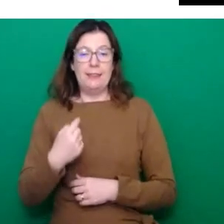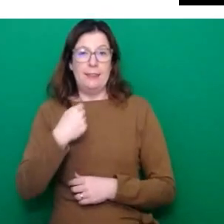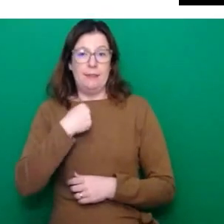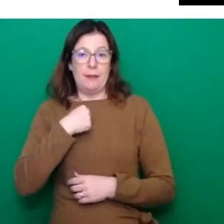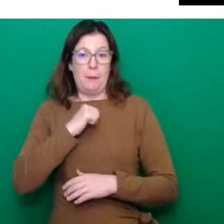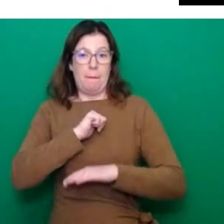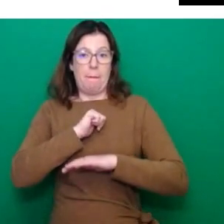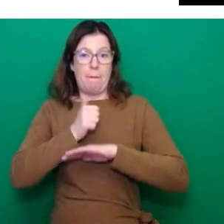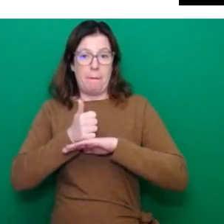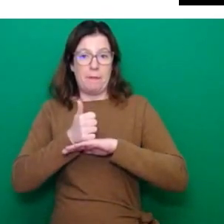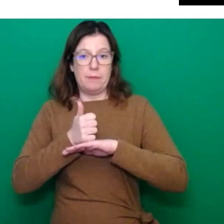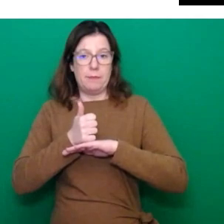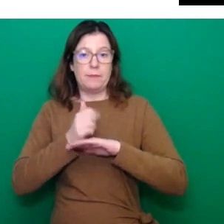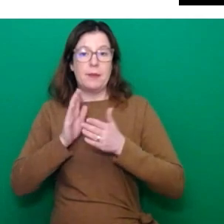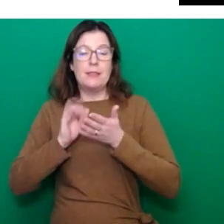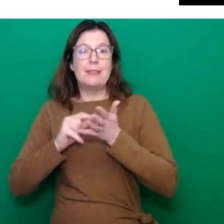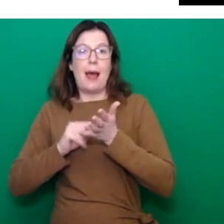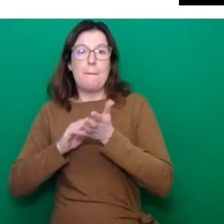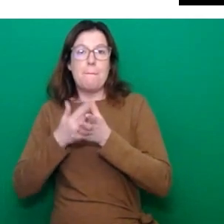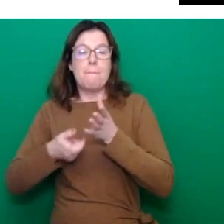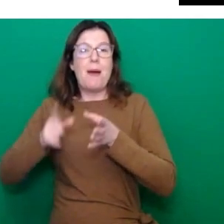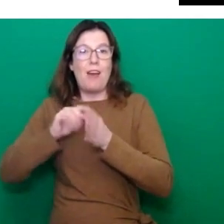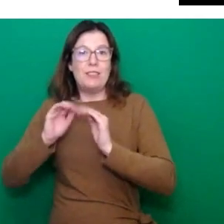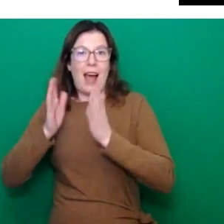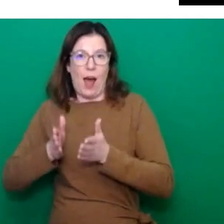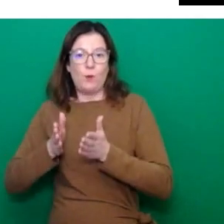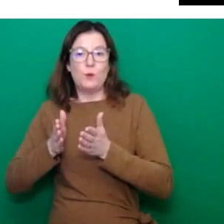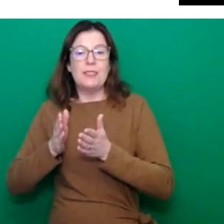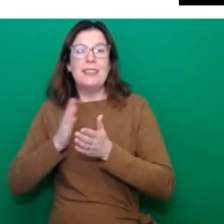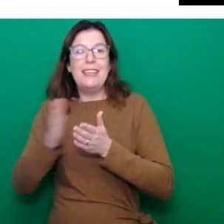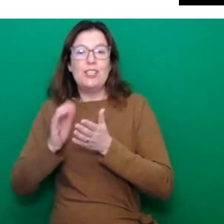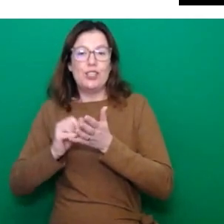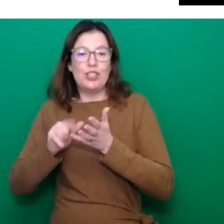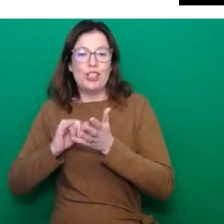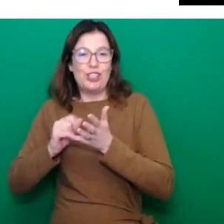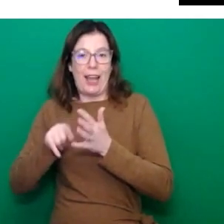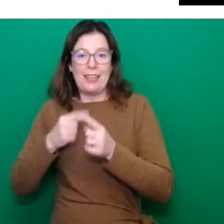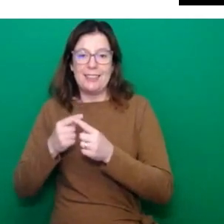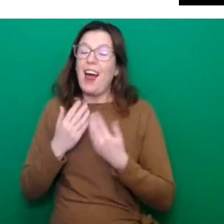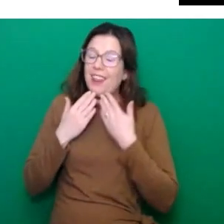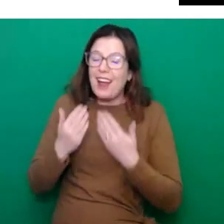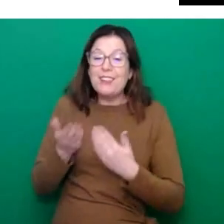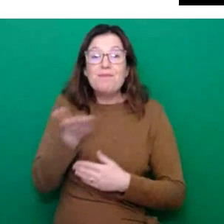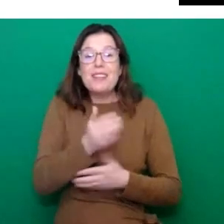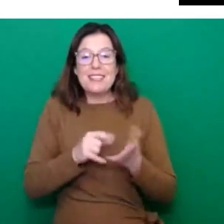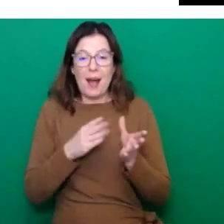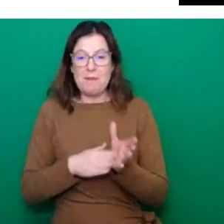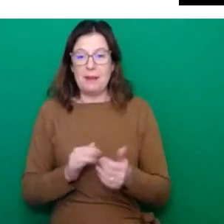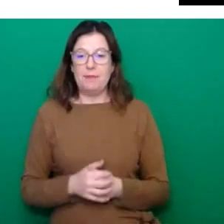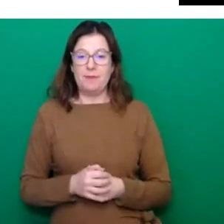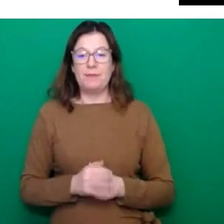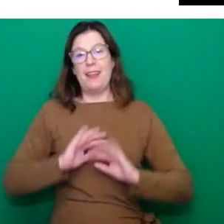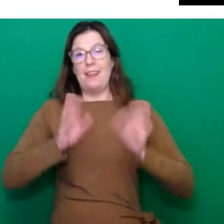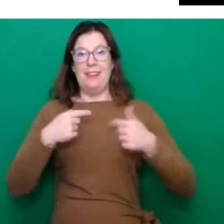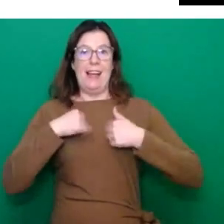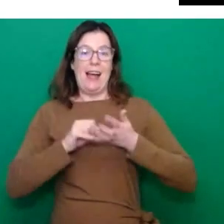in Eastbourne at St Mary's House in East Sussex. Thanks, Millie, for joining us. And Sam. Hi there, my